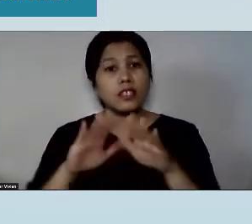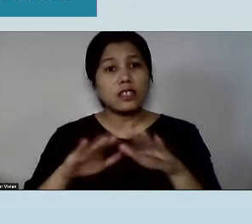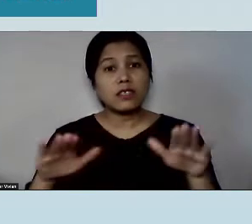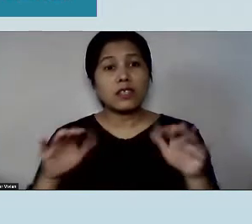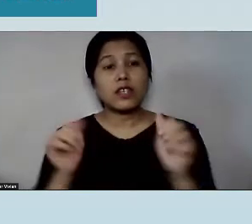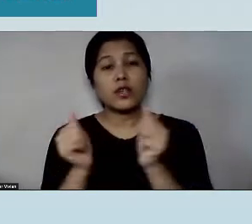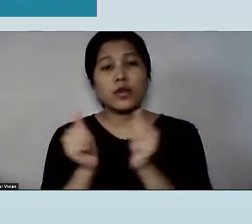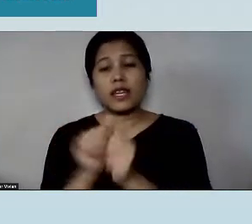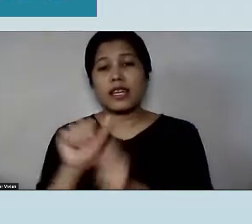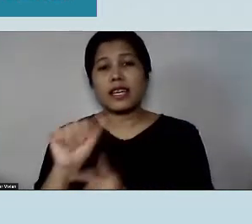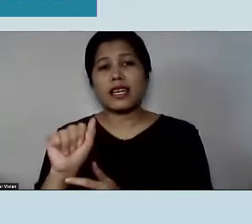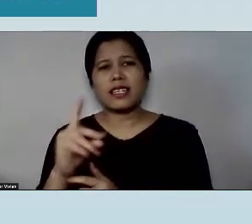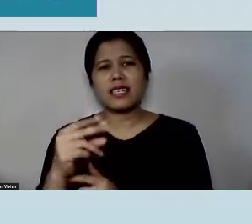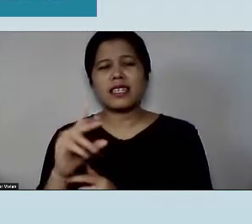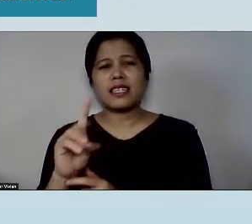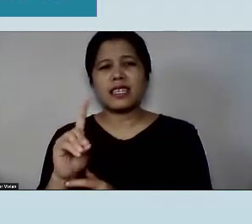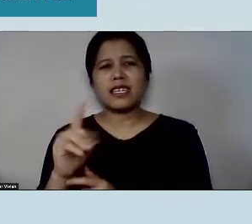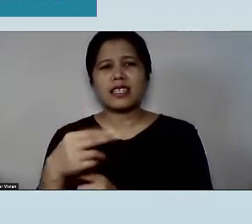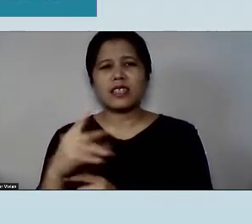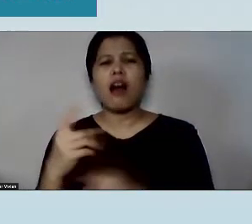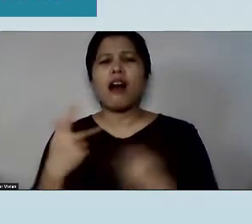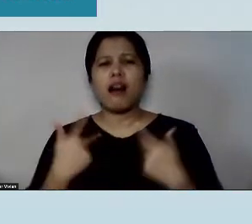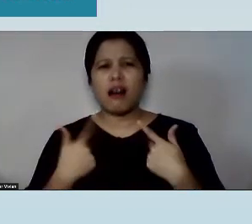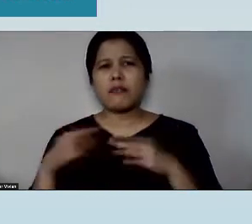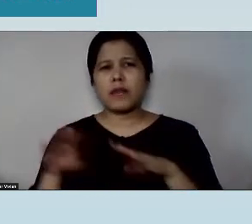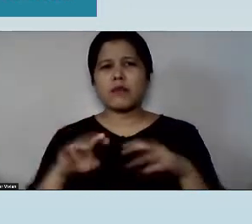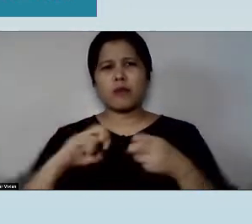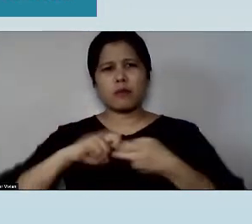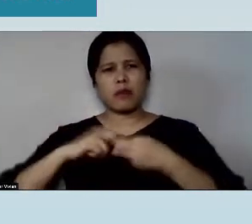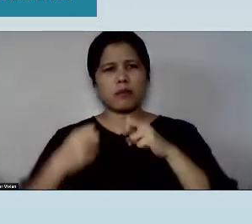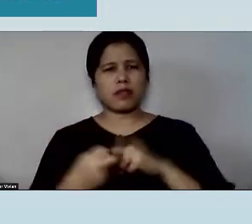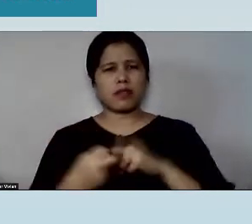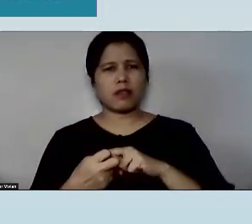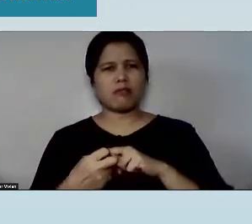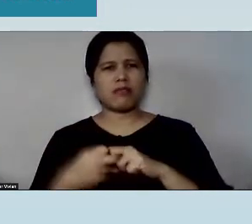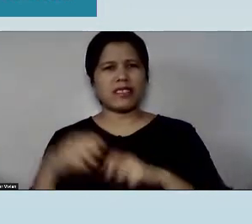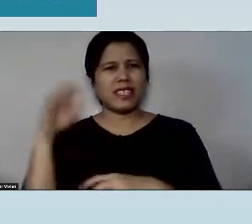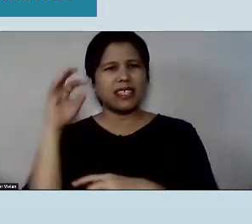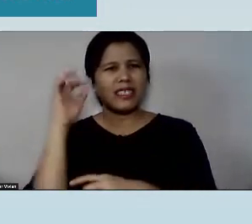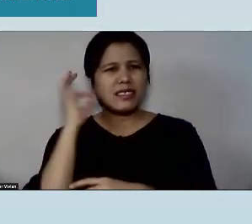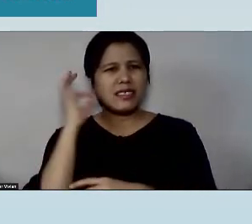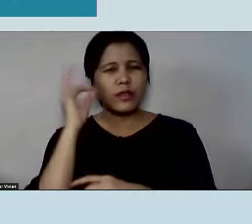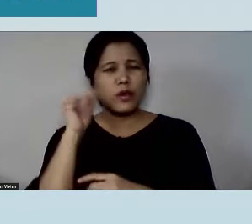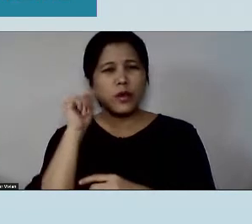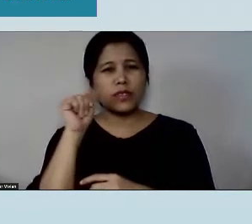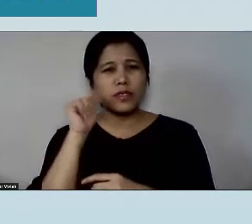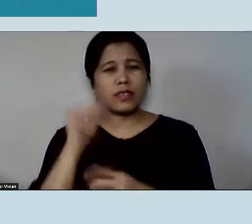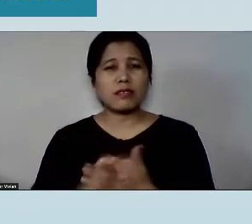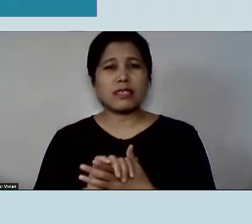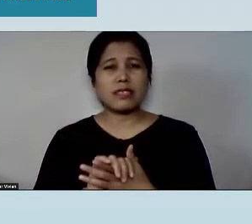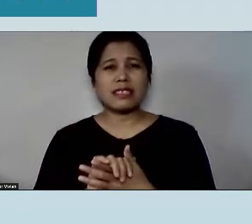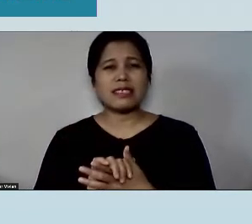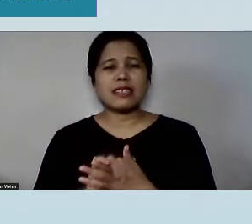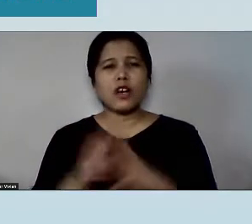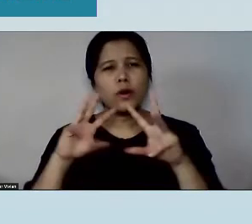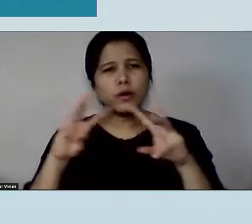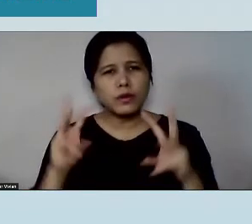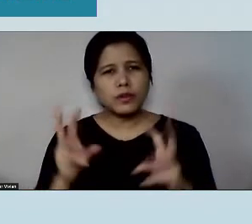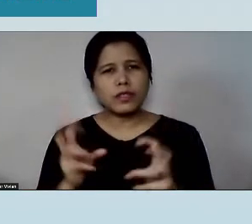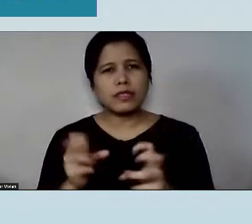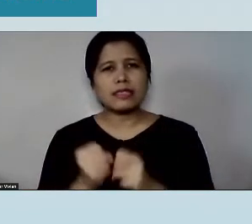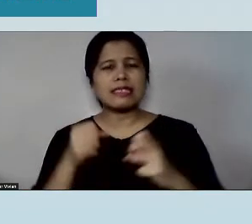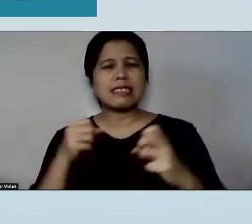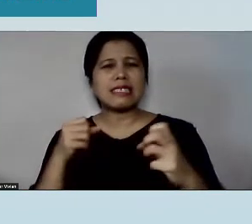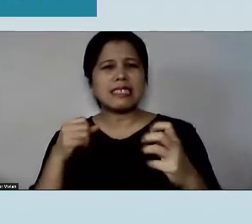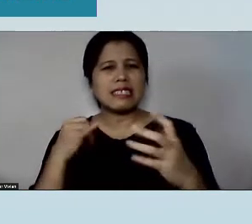ADHD have behavioral problems that are so frequent and severe that they interfere. Again, here's the key